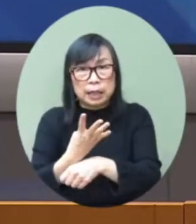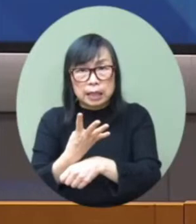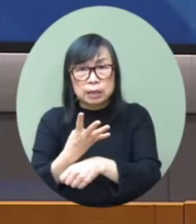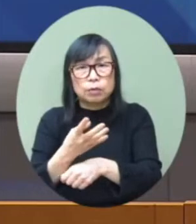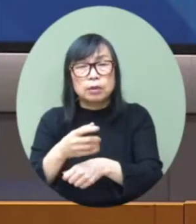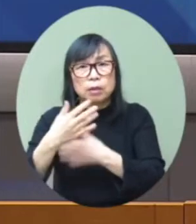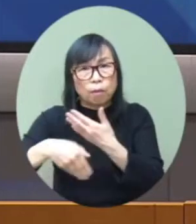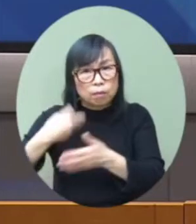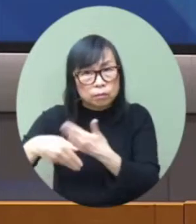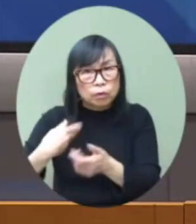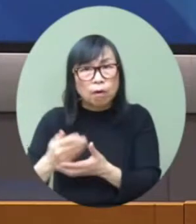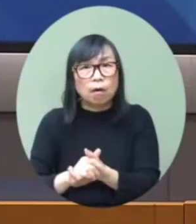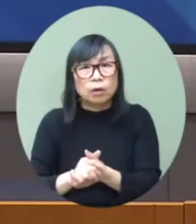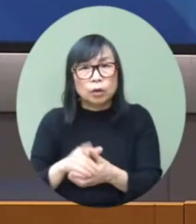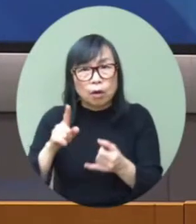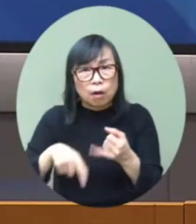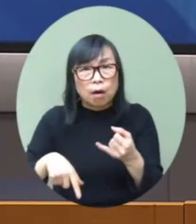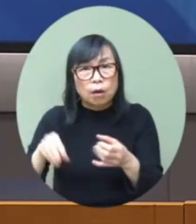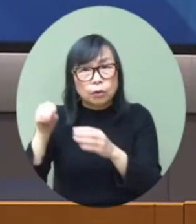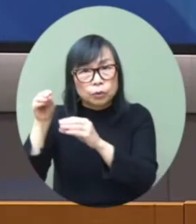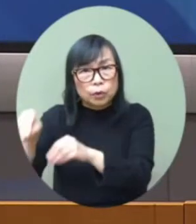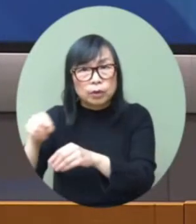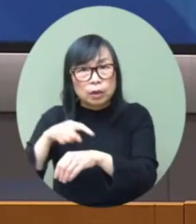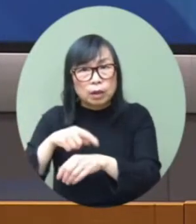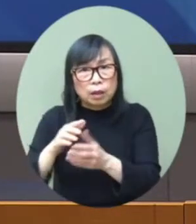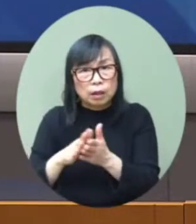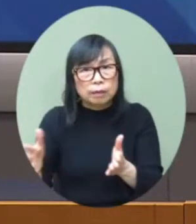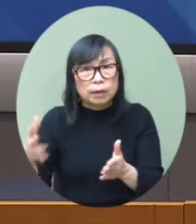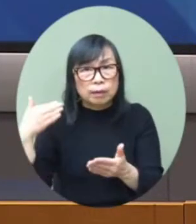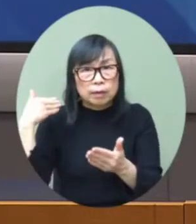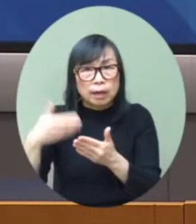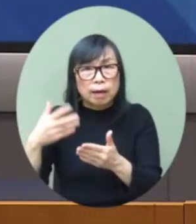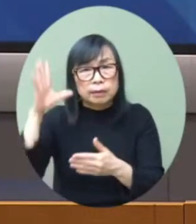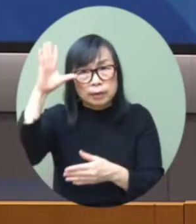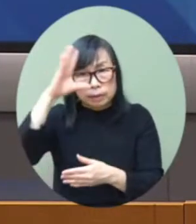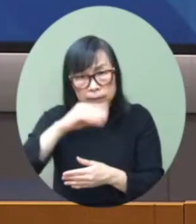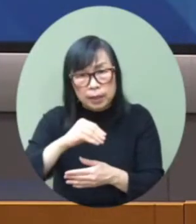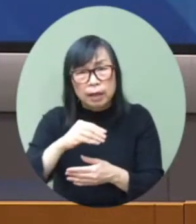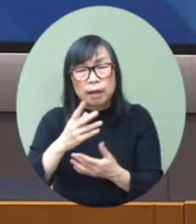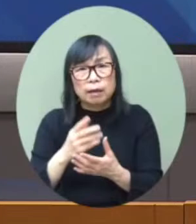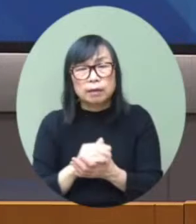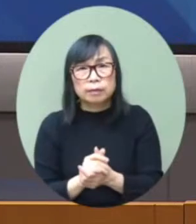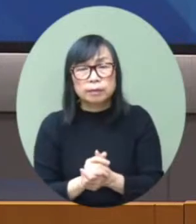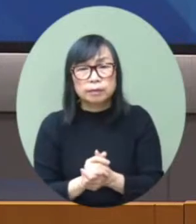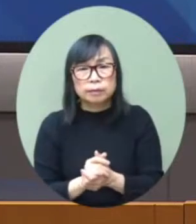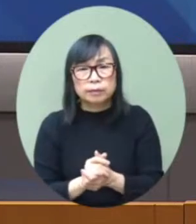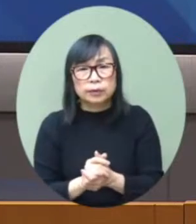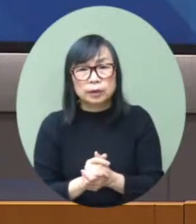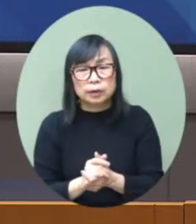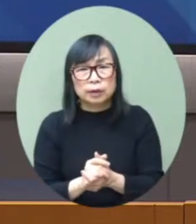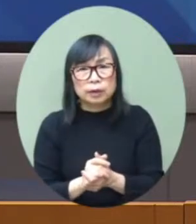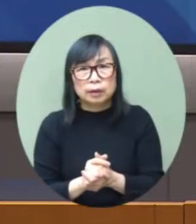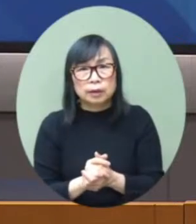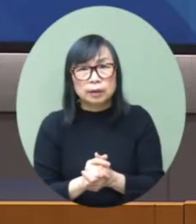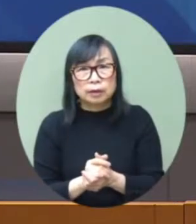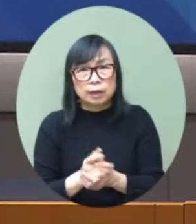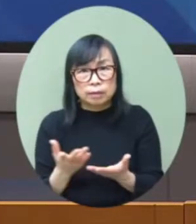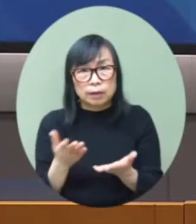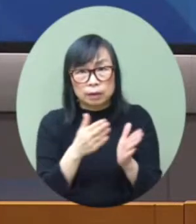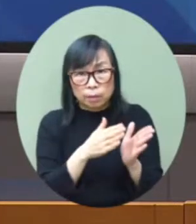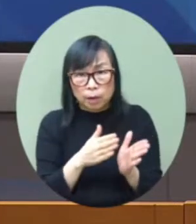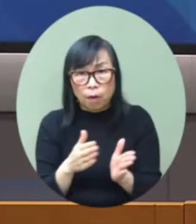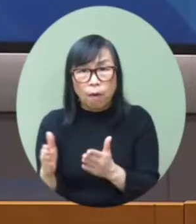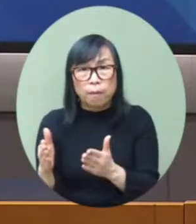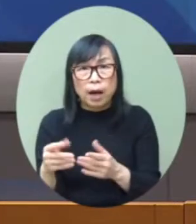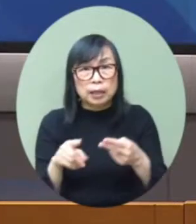So our crematoria works 24 hours a day. The latest session you can book is